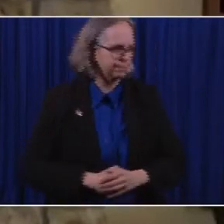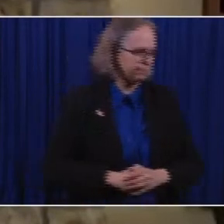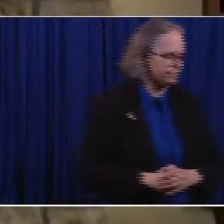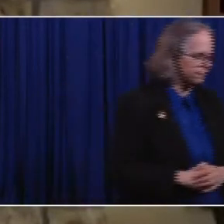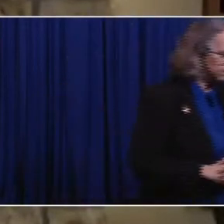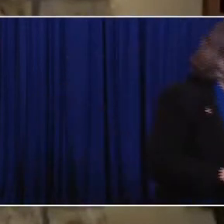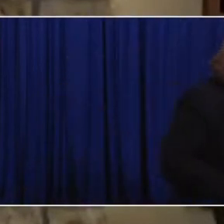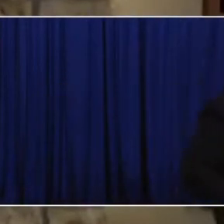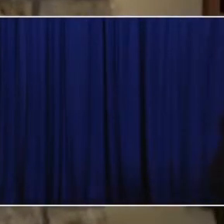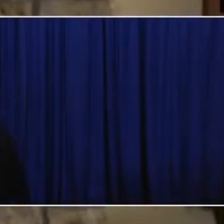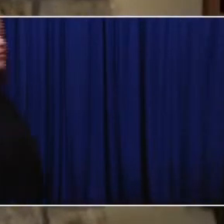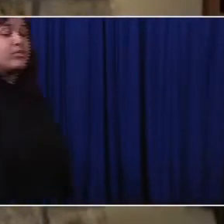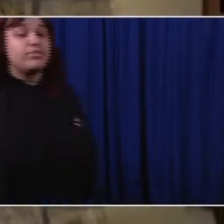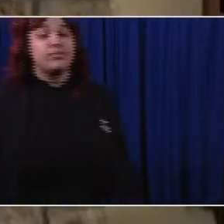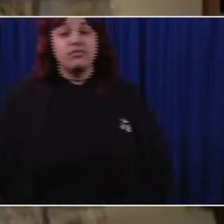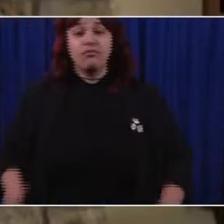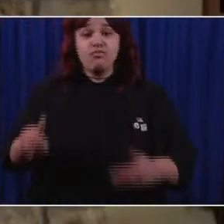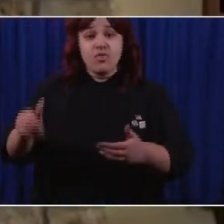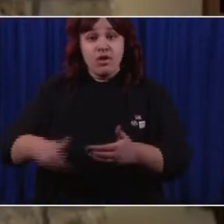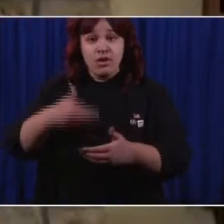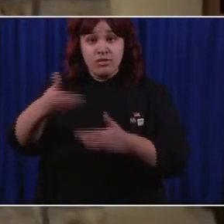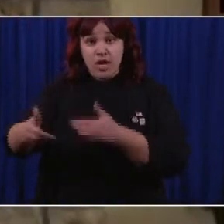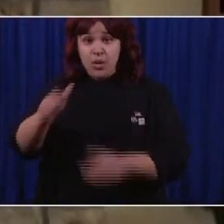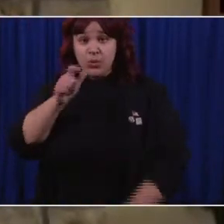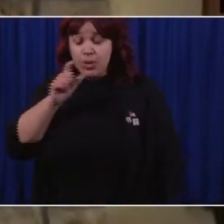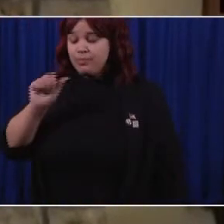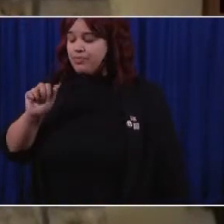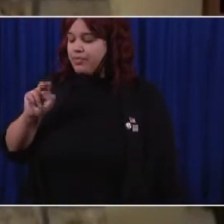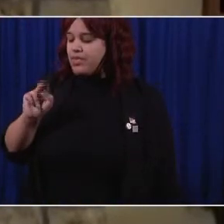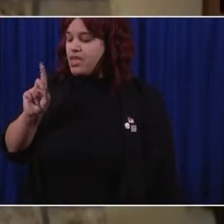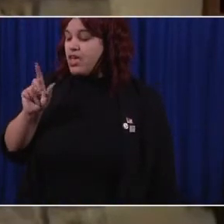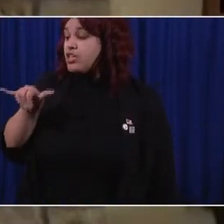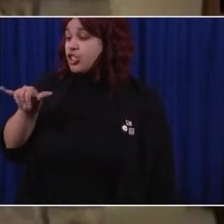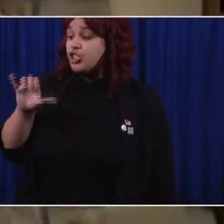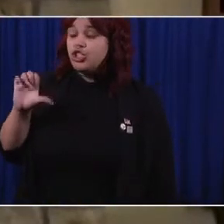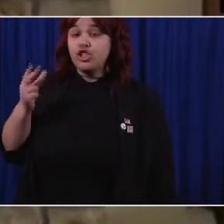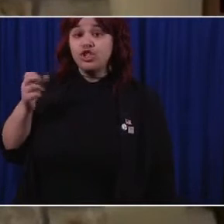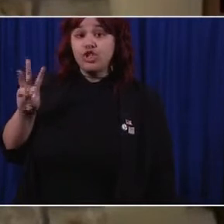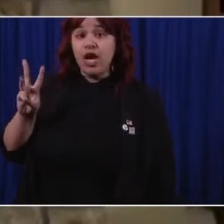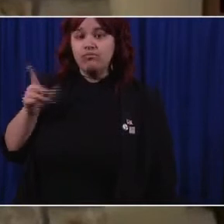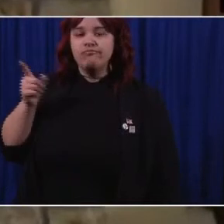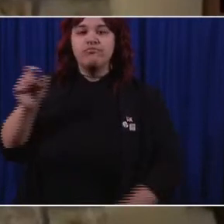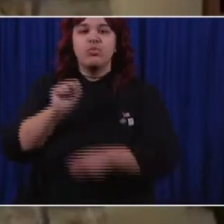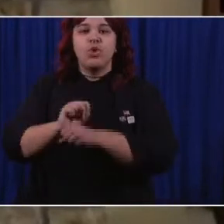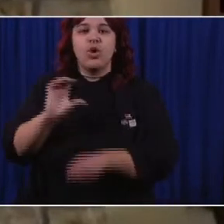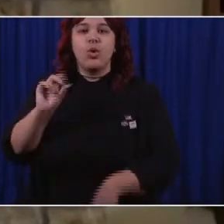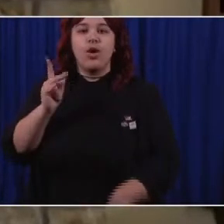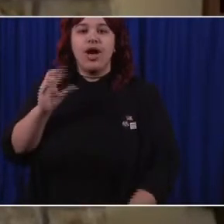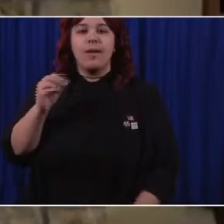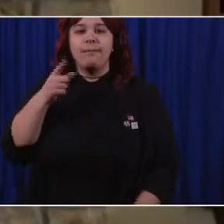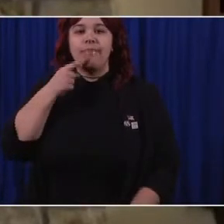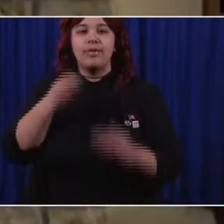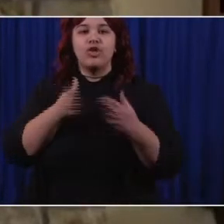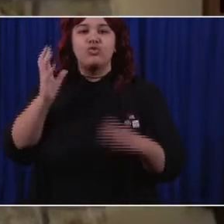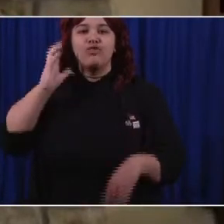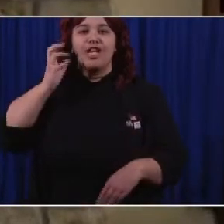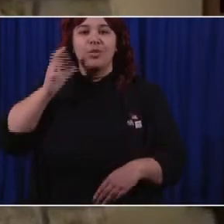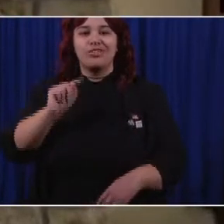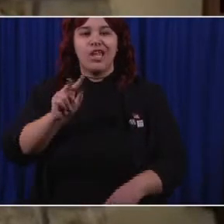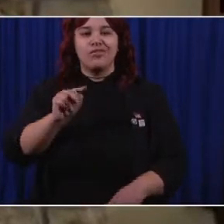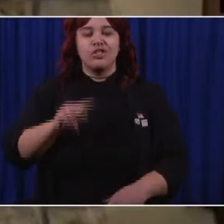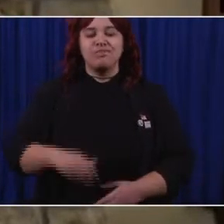Next question is from Andy Chow at Ohio Public Radio and Television. Hi, Andy. Hi, Governor. Given